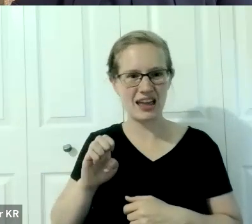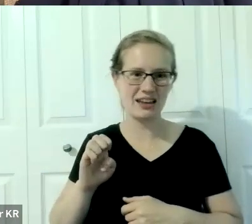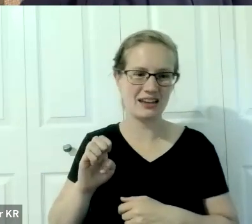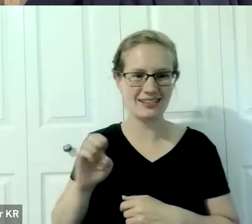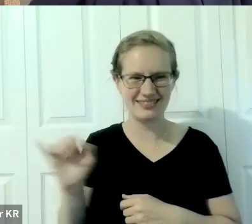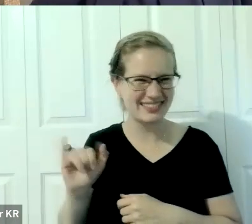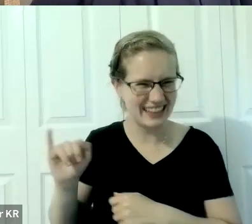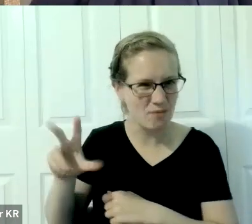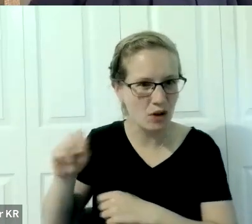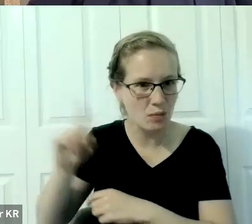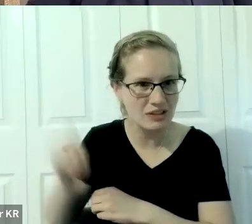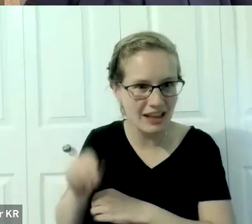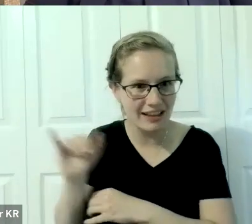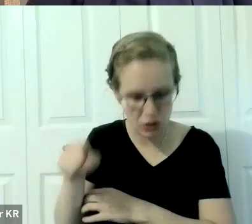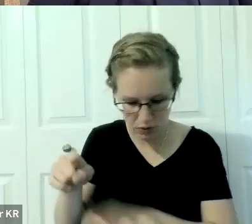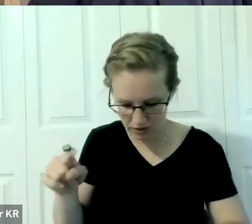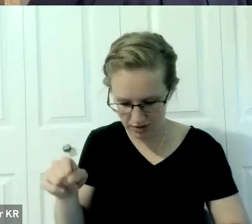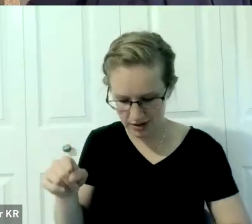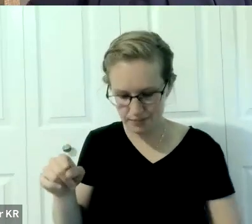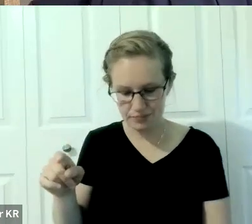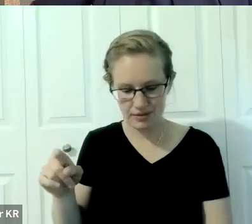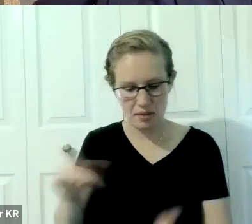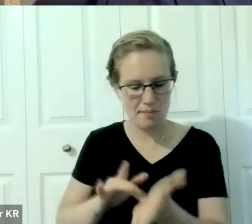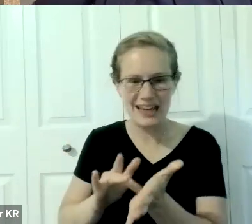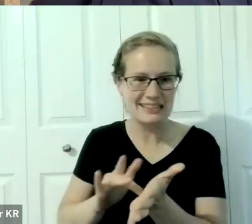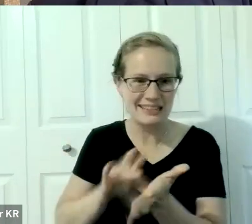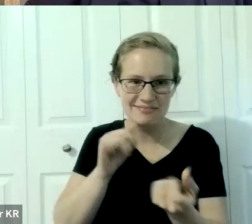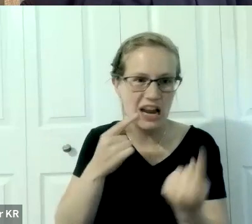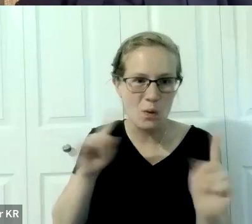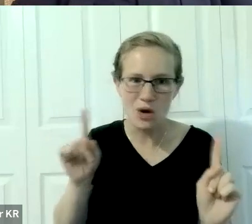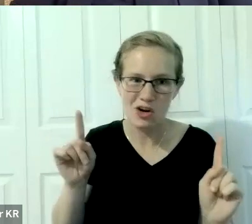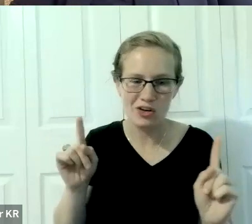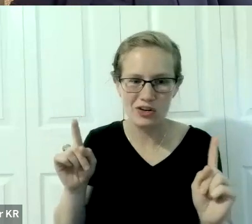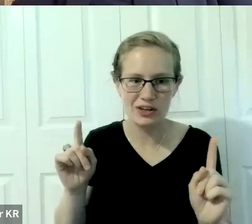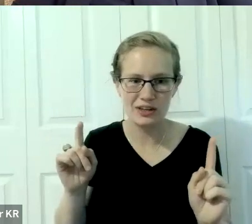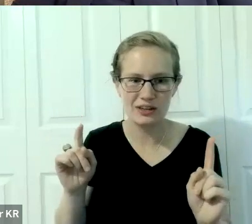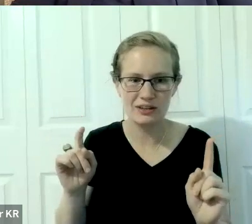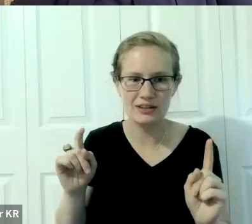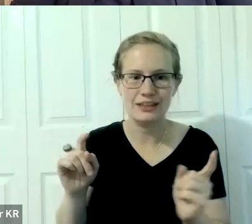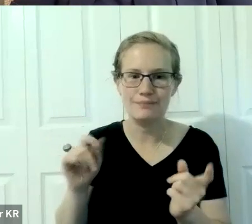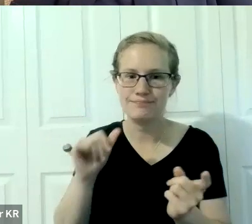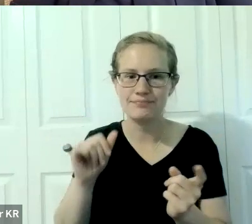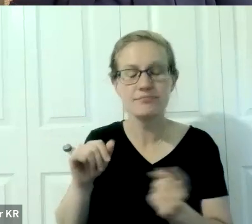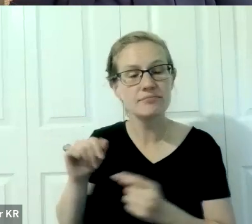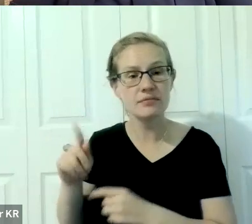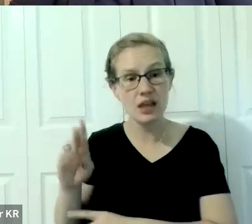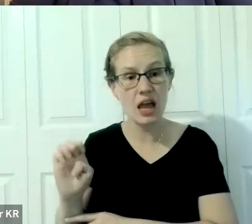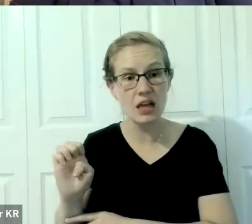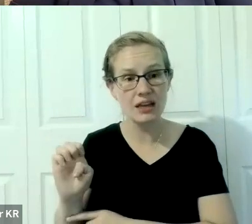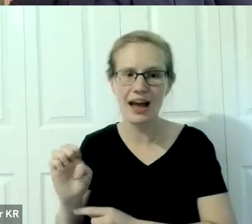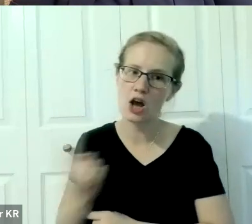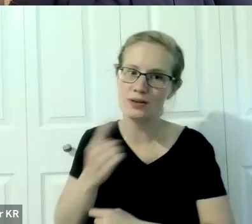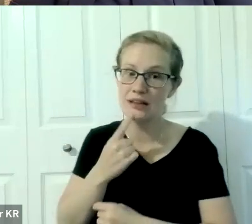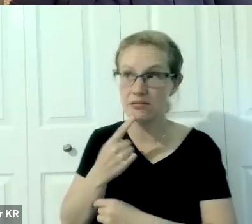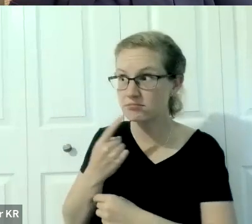same 30% you are, that she was, the medicines didn't obviously do well for her, although she, I always say, take